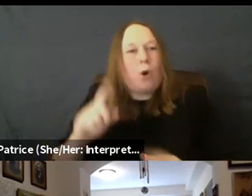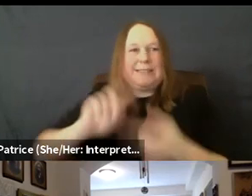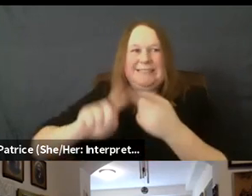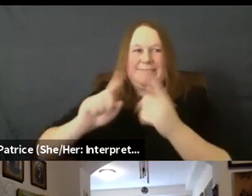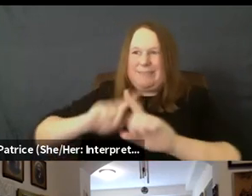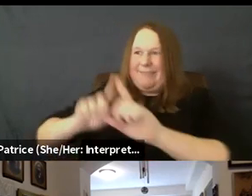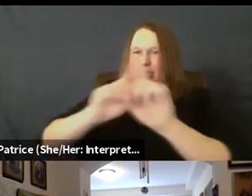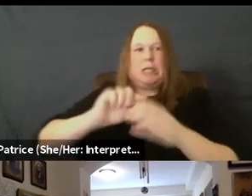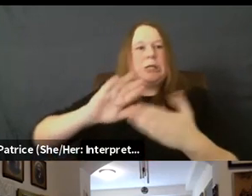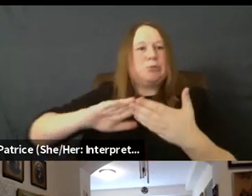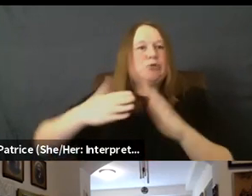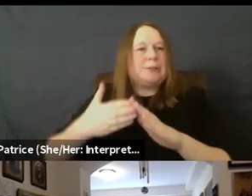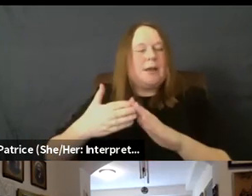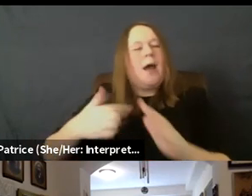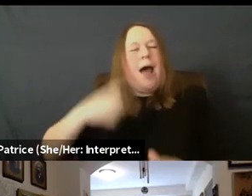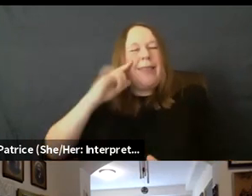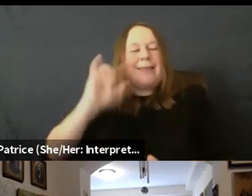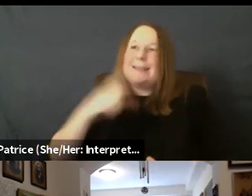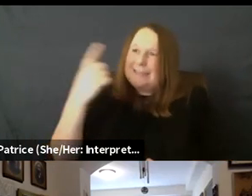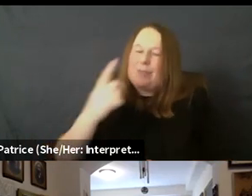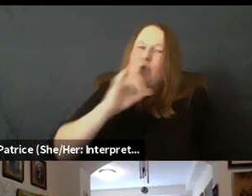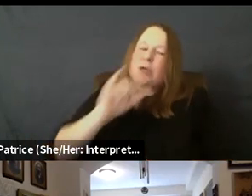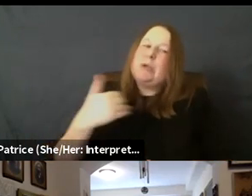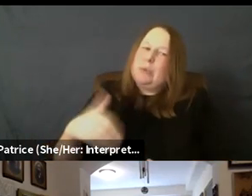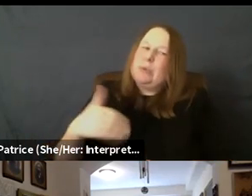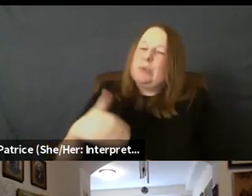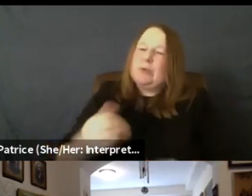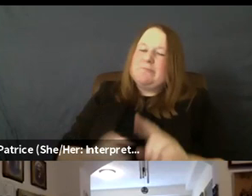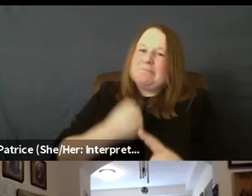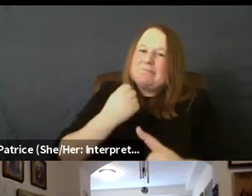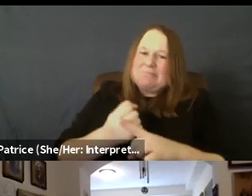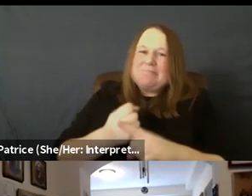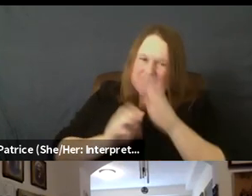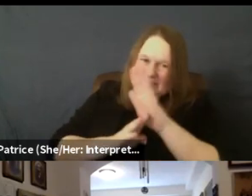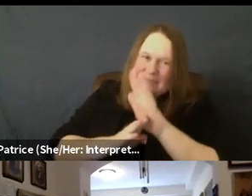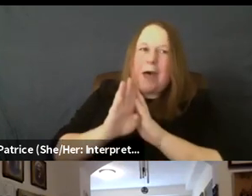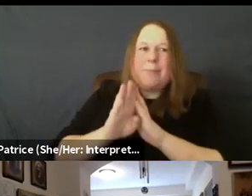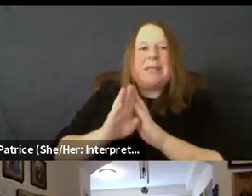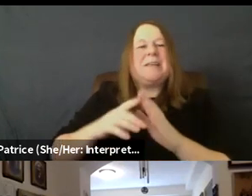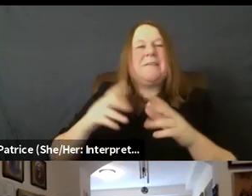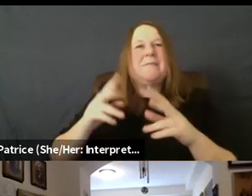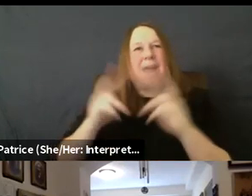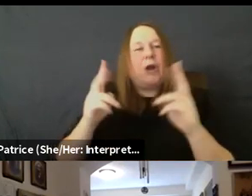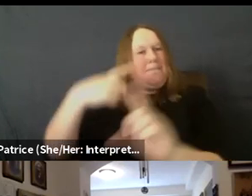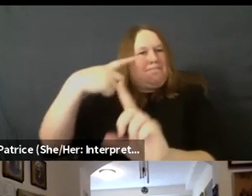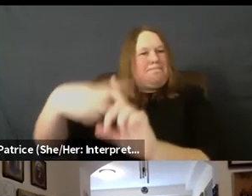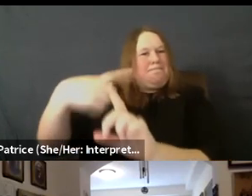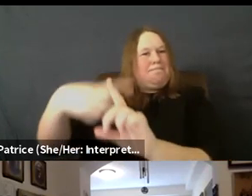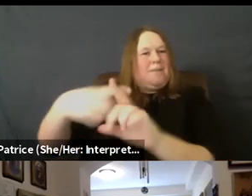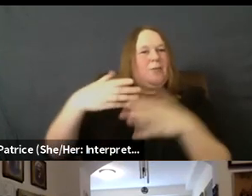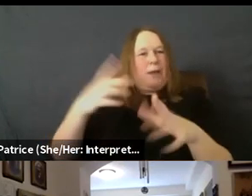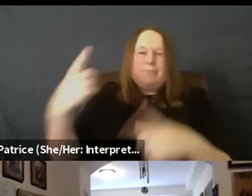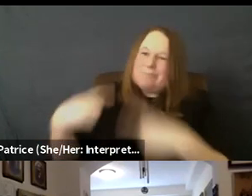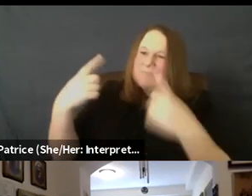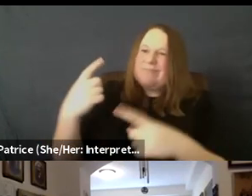communities. So I think that's been something that really has been developing in a very positive way over the last couple